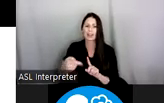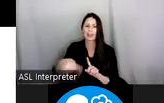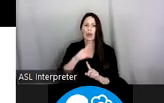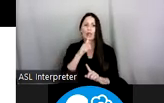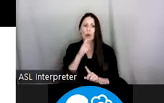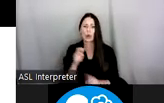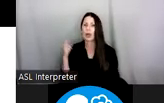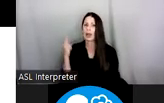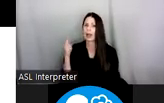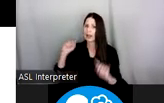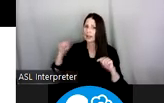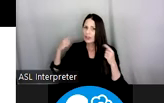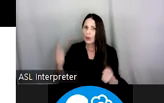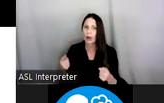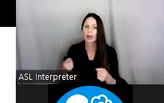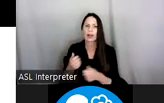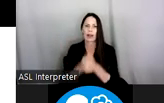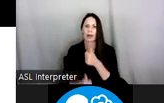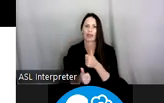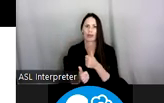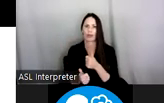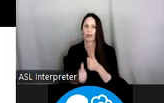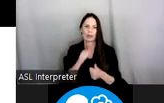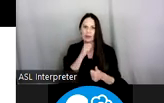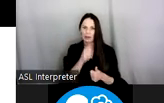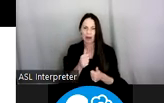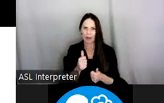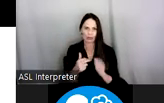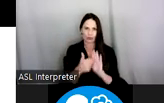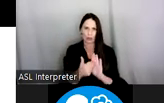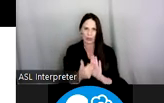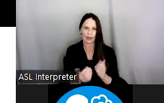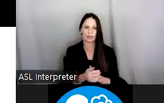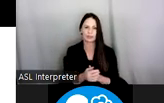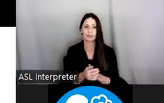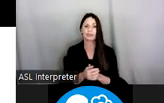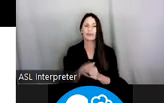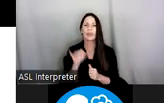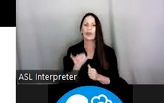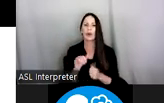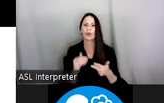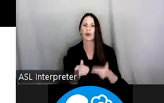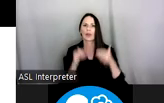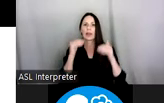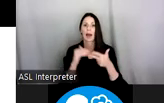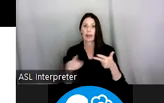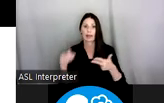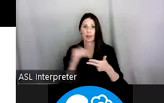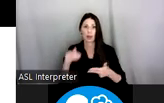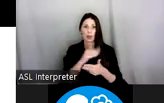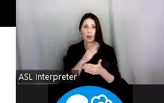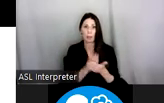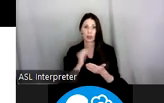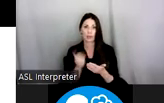historically underrepresented. So those are the super high level pieces of our key objectives.